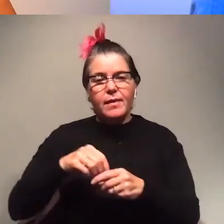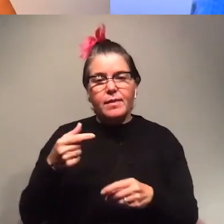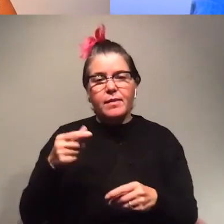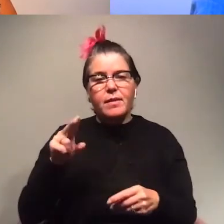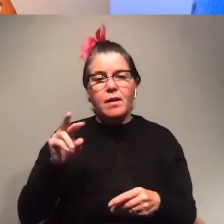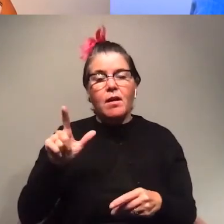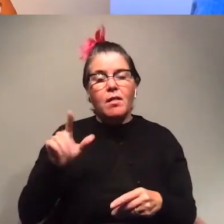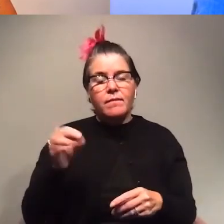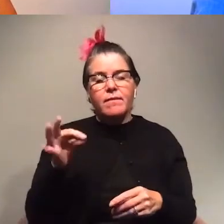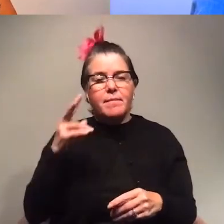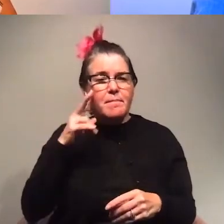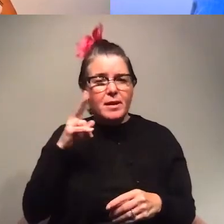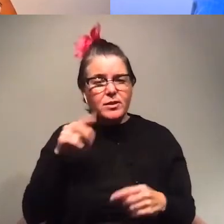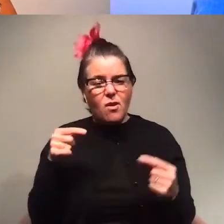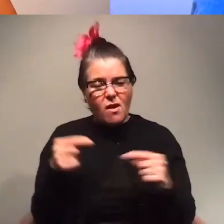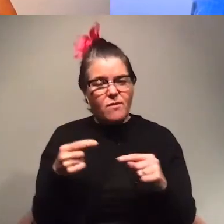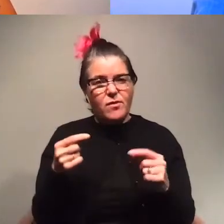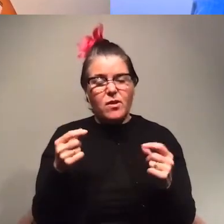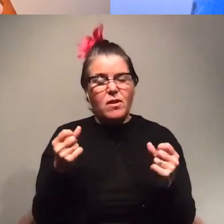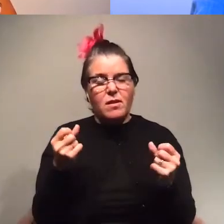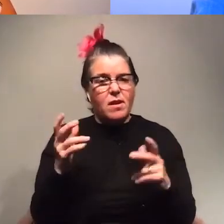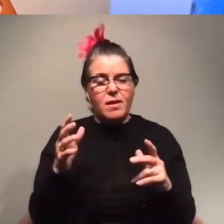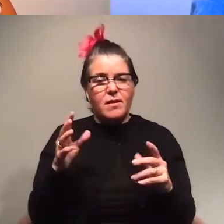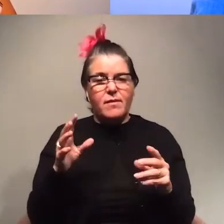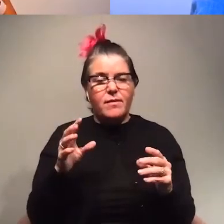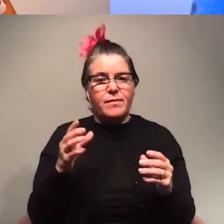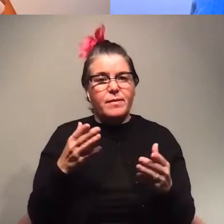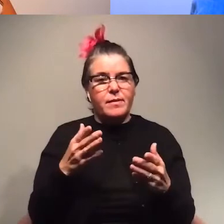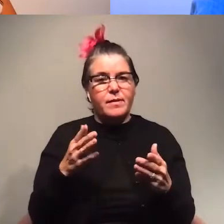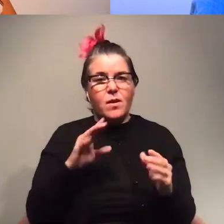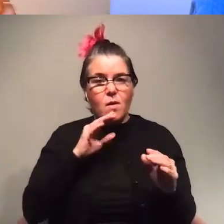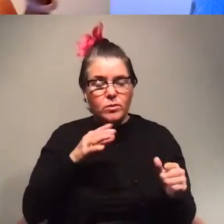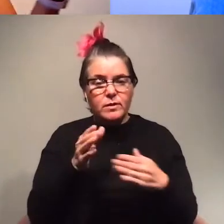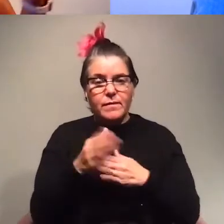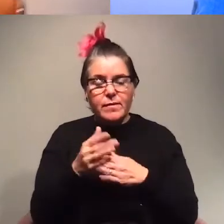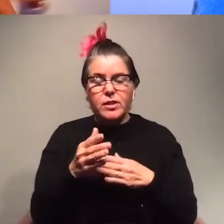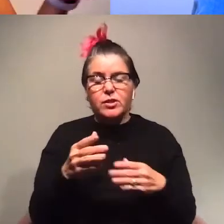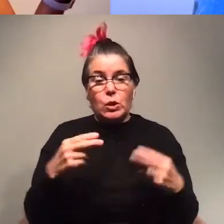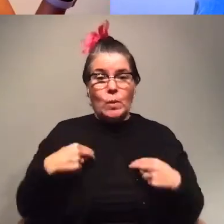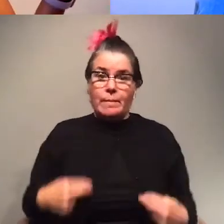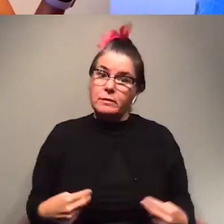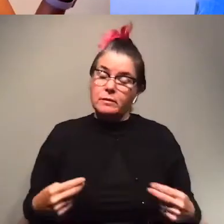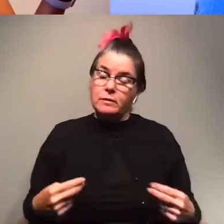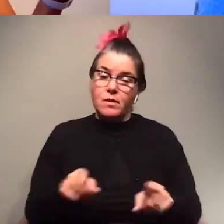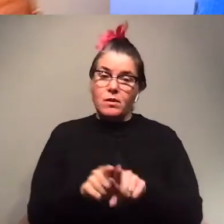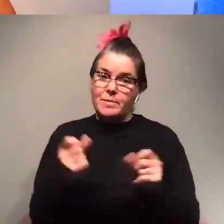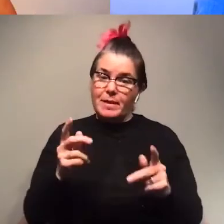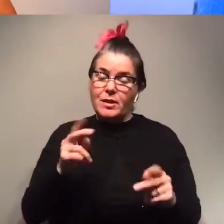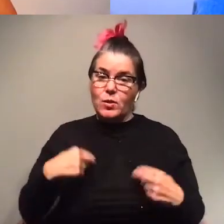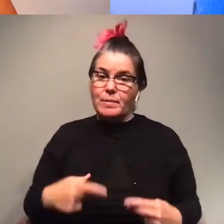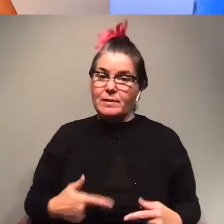and that's kind of harmful for a lot of populations of ocean and fish species, and even humans. A lot of humans live on the